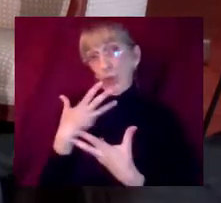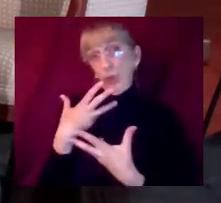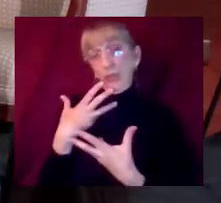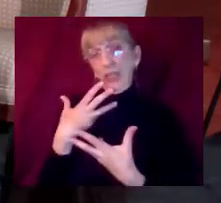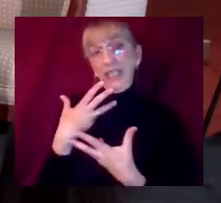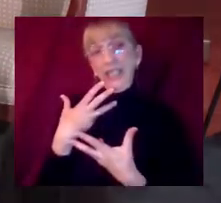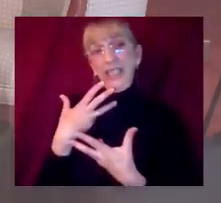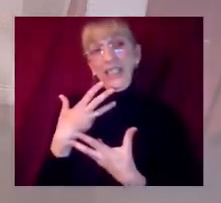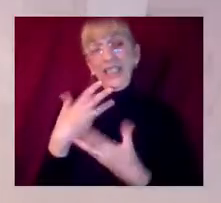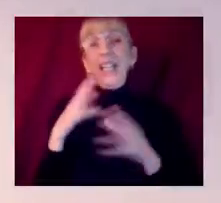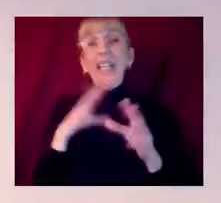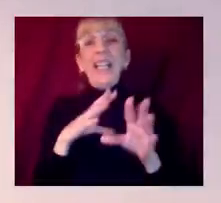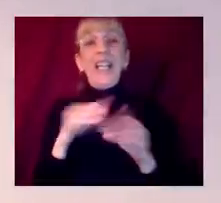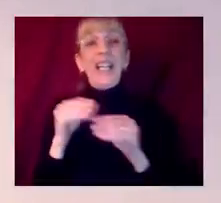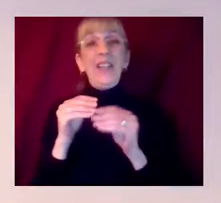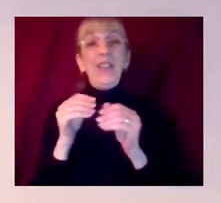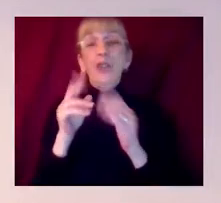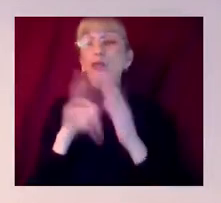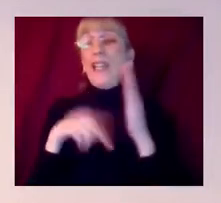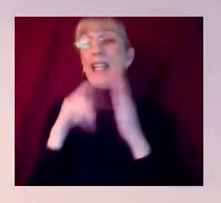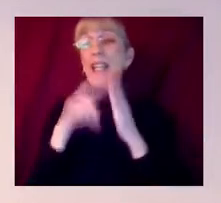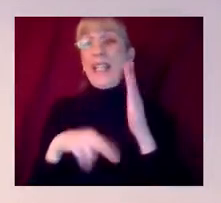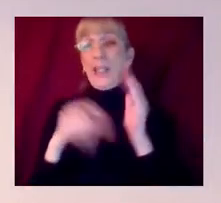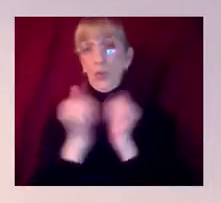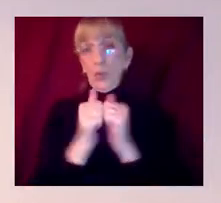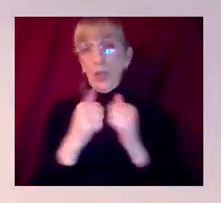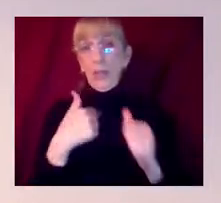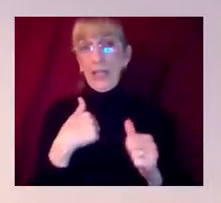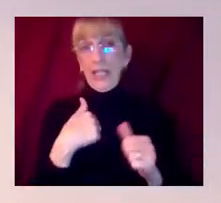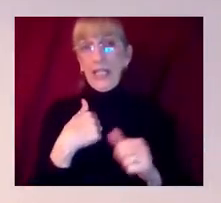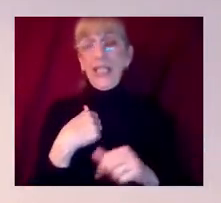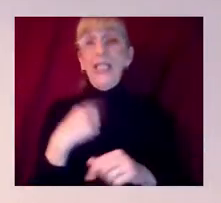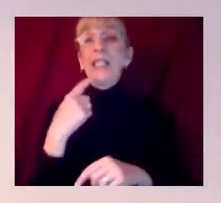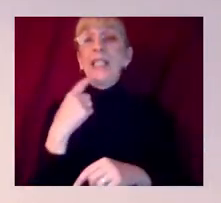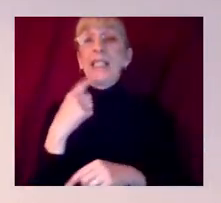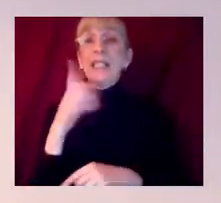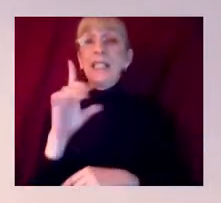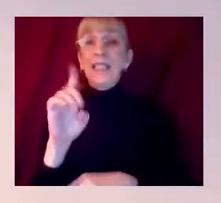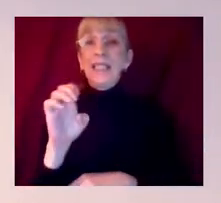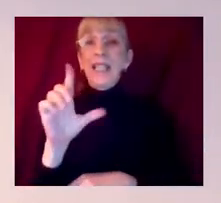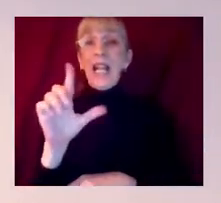read with me, it says, Delaware Library. Okay,